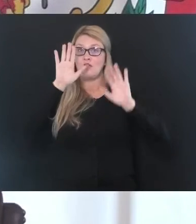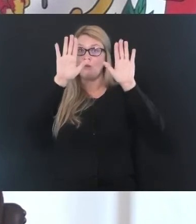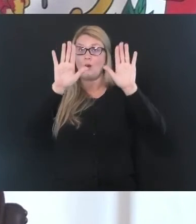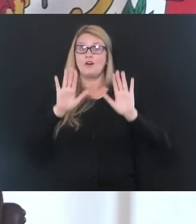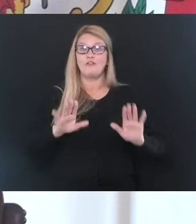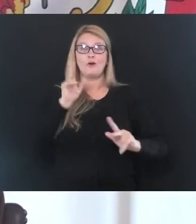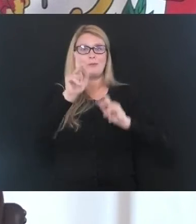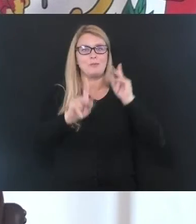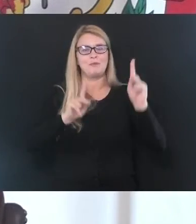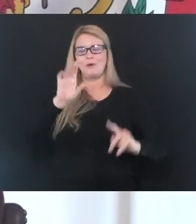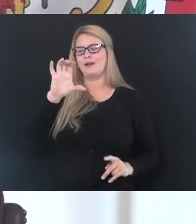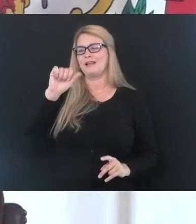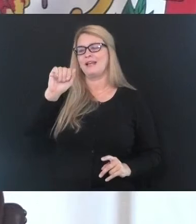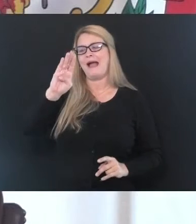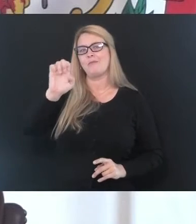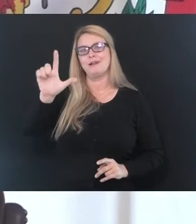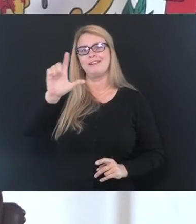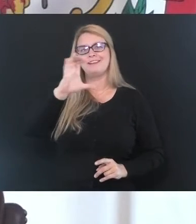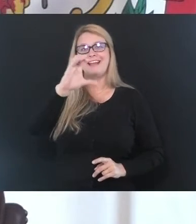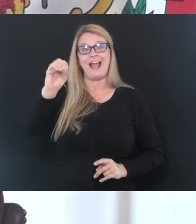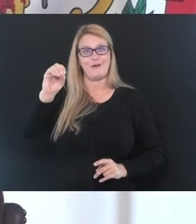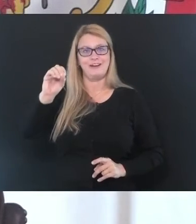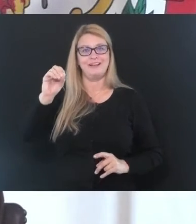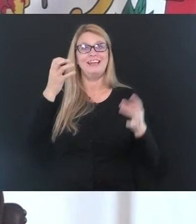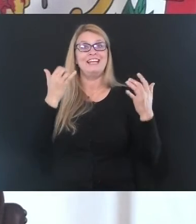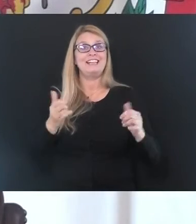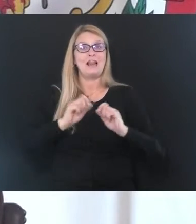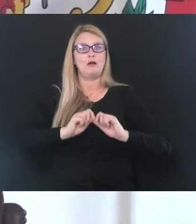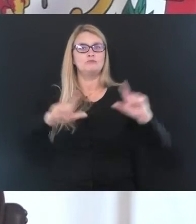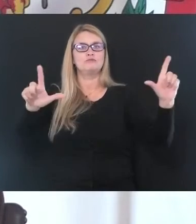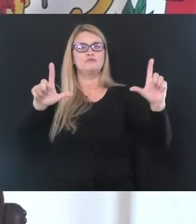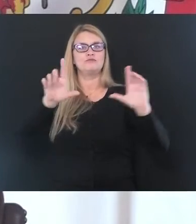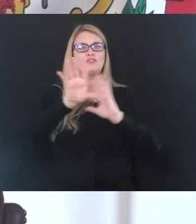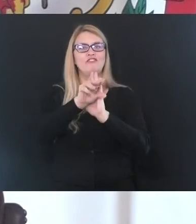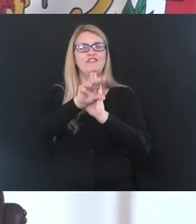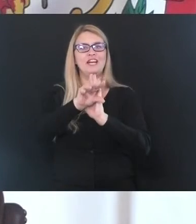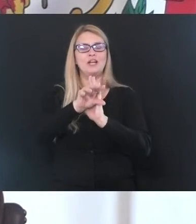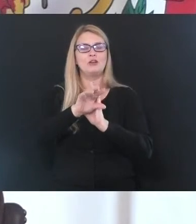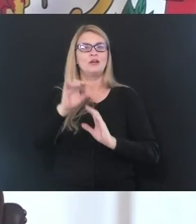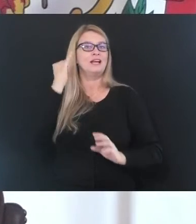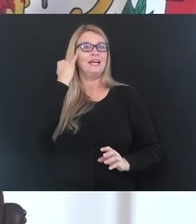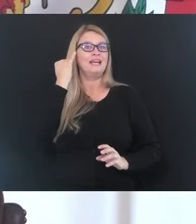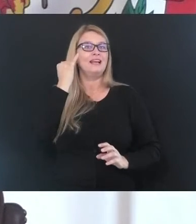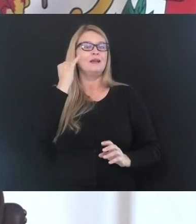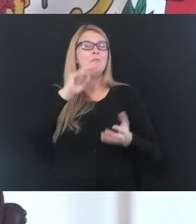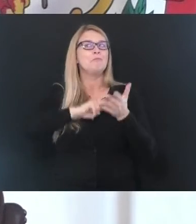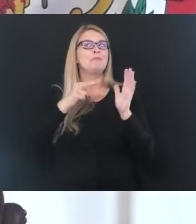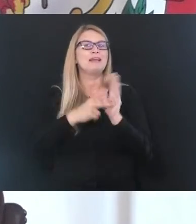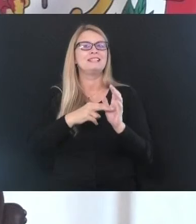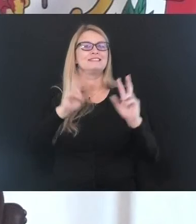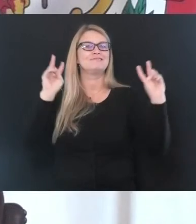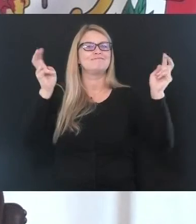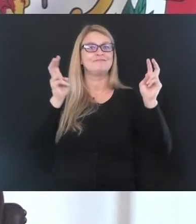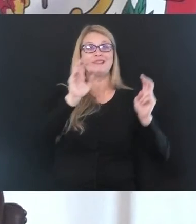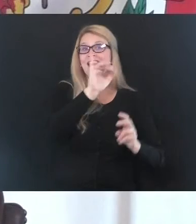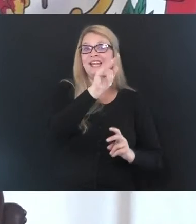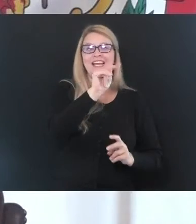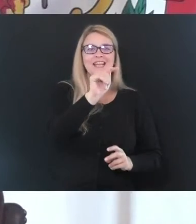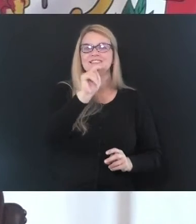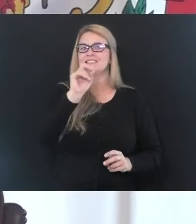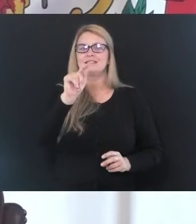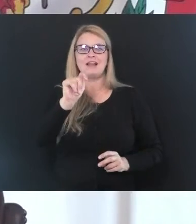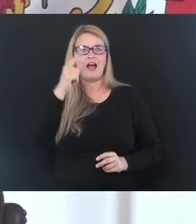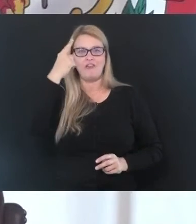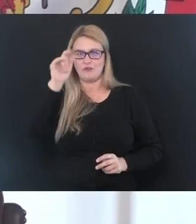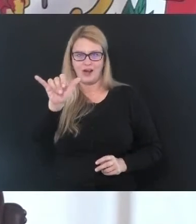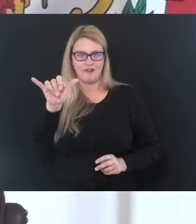County, have now put out a video, and it's called "It's Not Forever," meaning these masks are not forever. You're